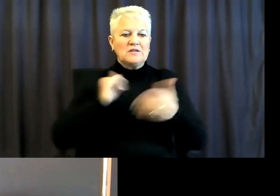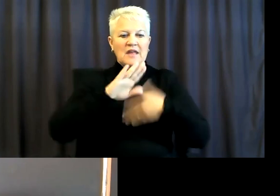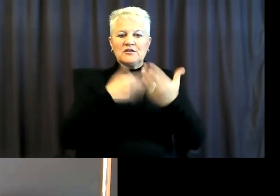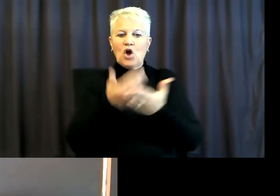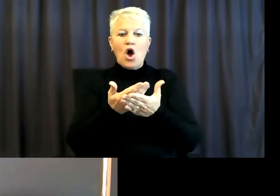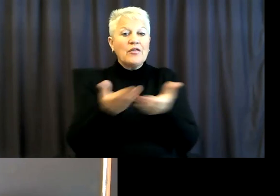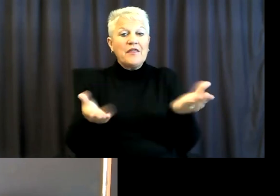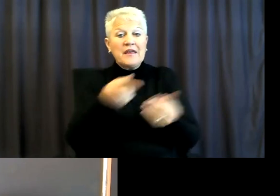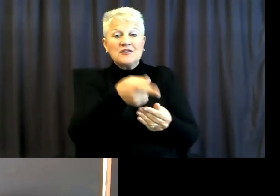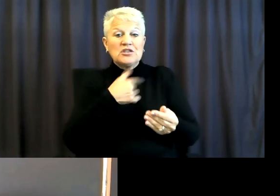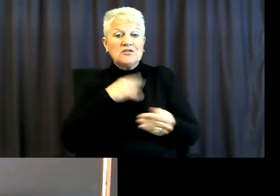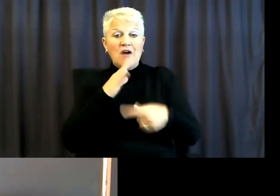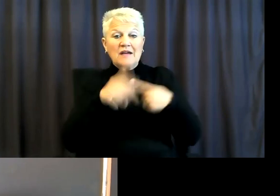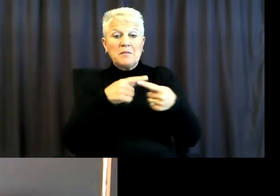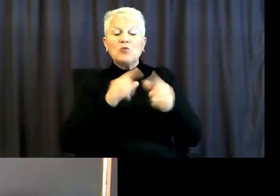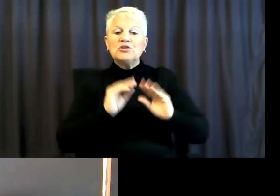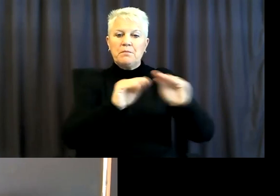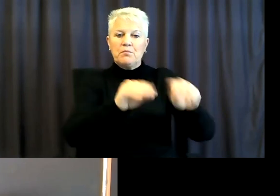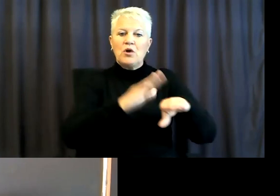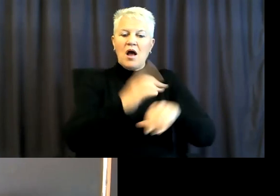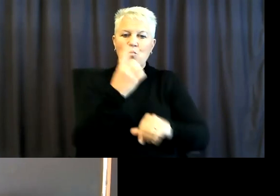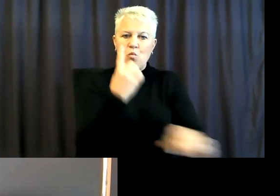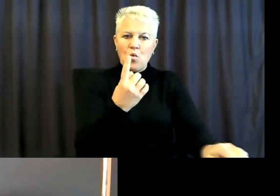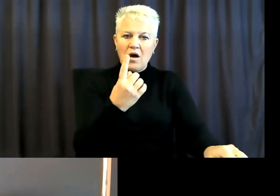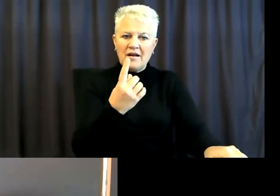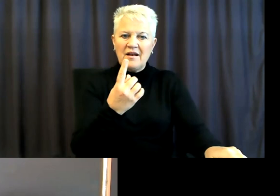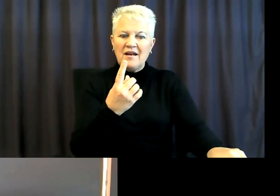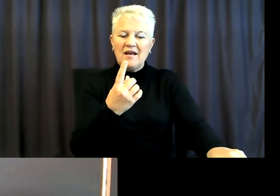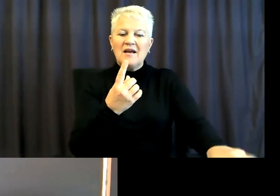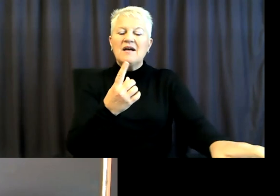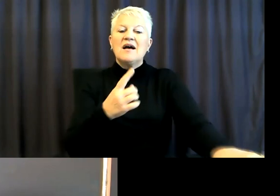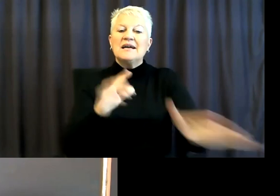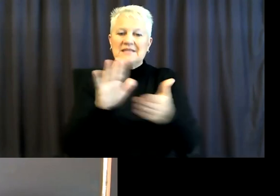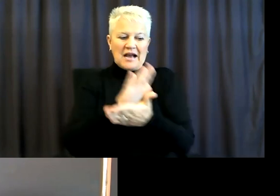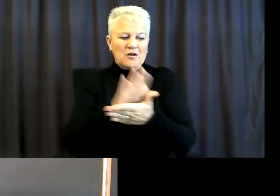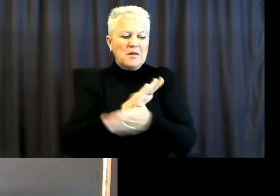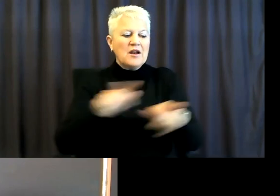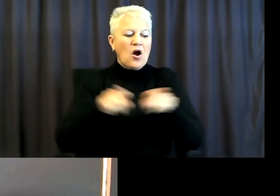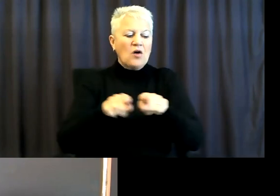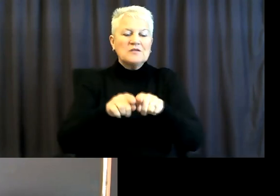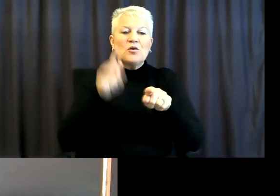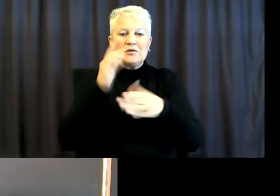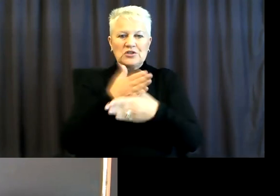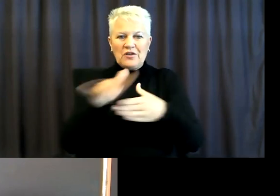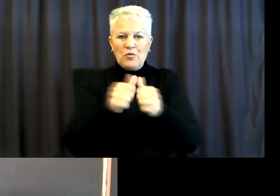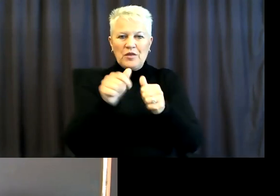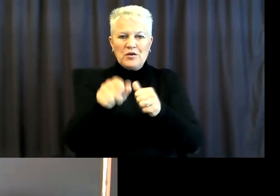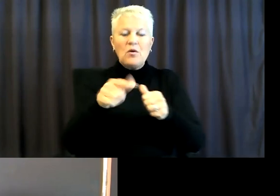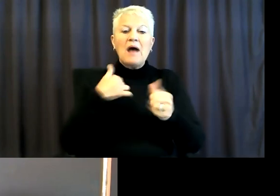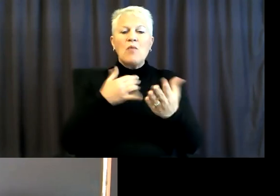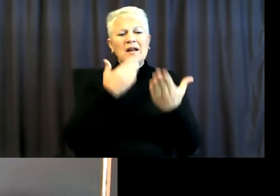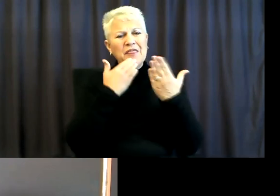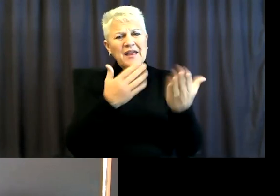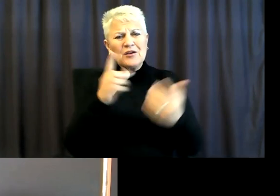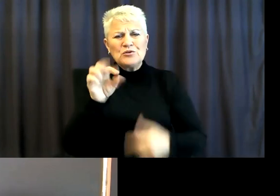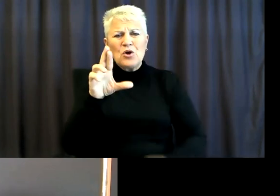things that she's referenced. She's put on one comprehensive document, and I'll also be sharing that out with you. So I just want to thank you,